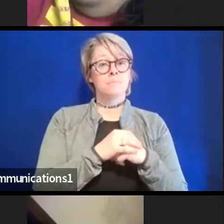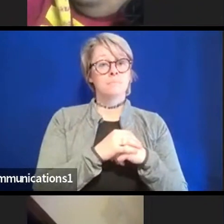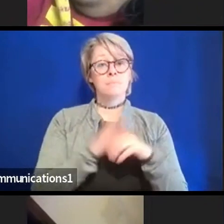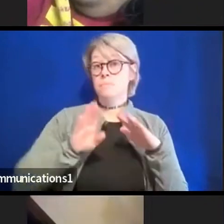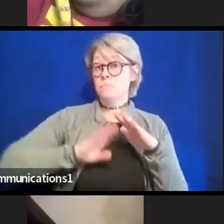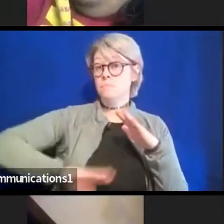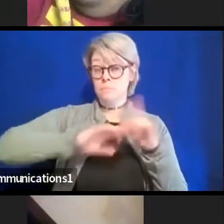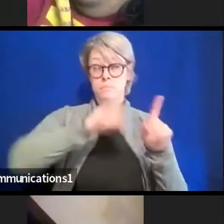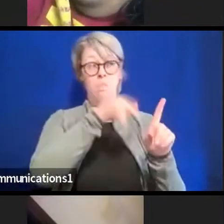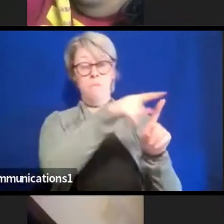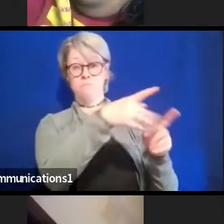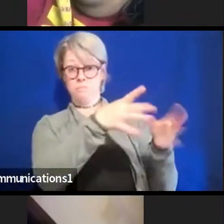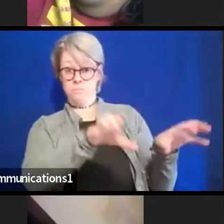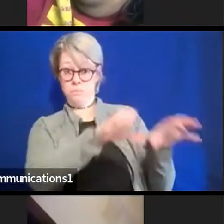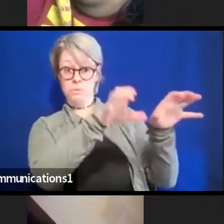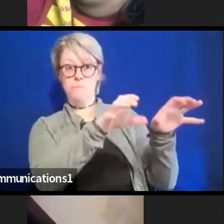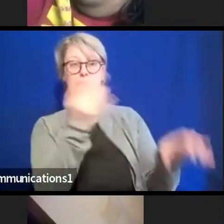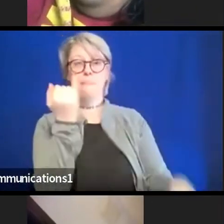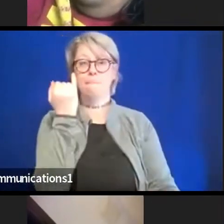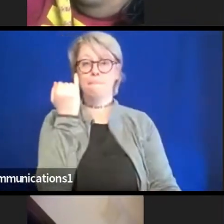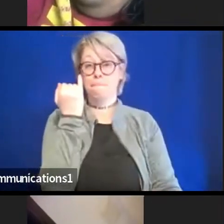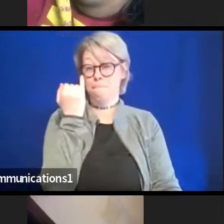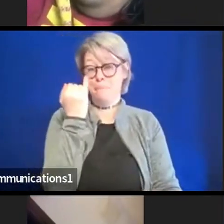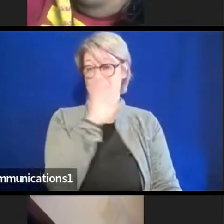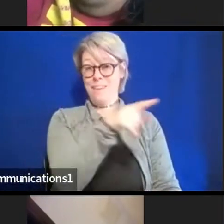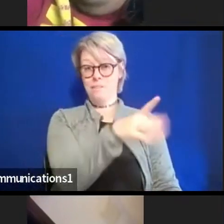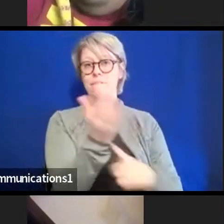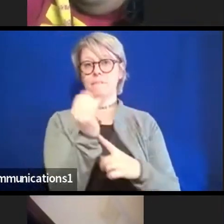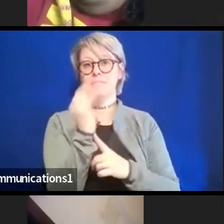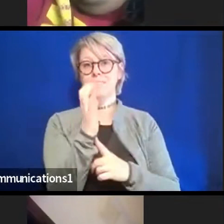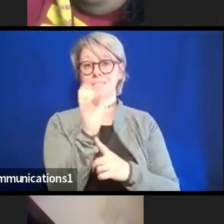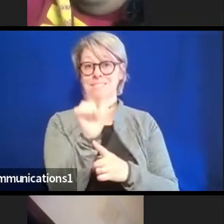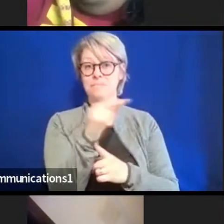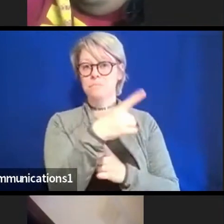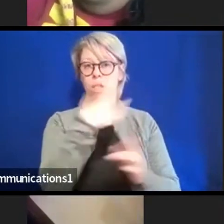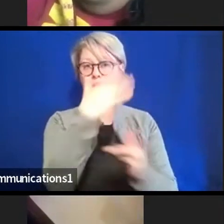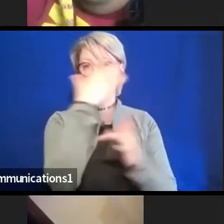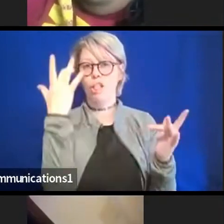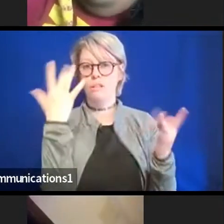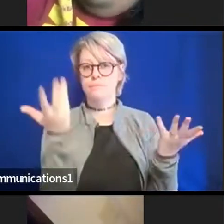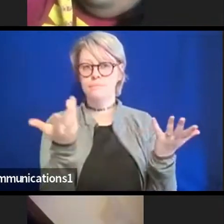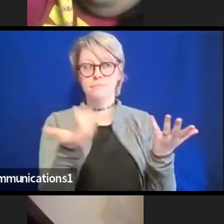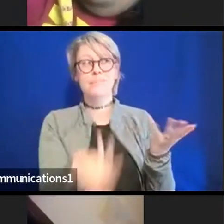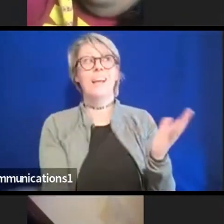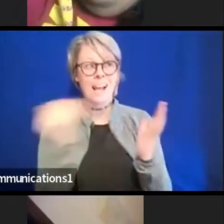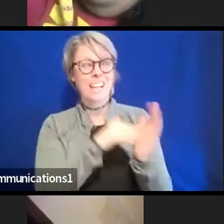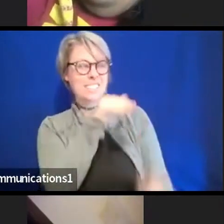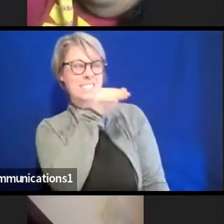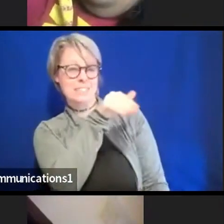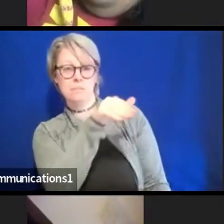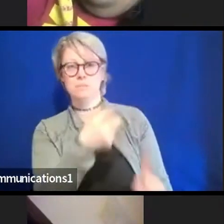yeah, they do that, but 15 seconds later, they forget. And it's just kind of